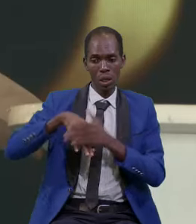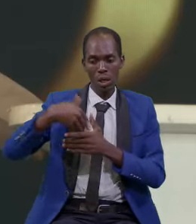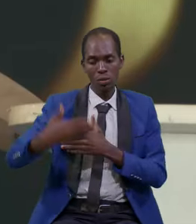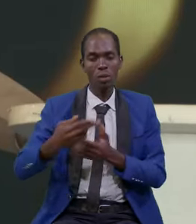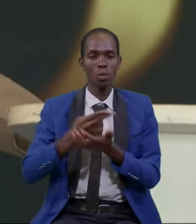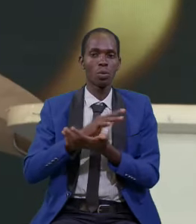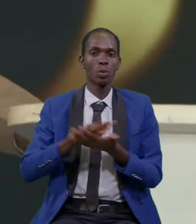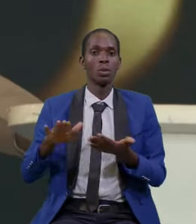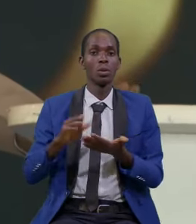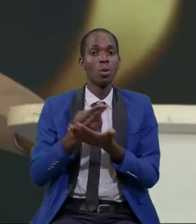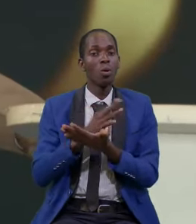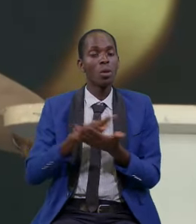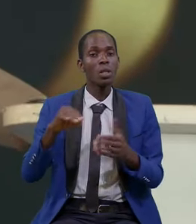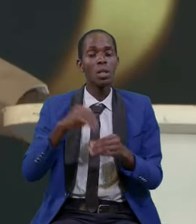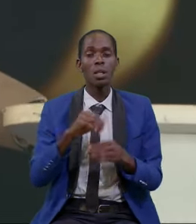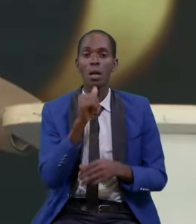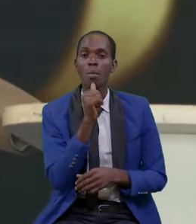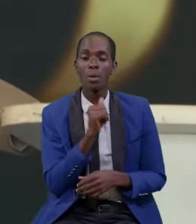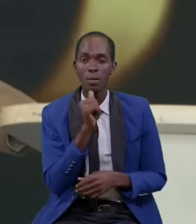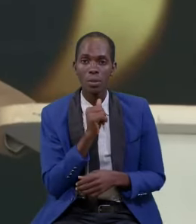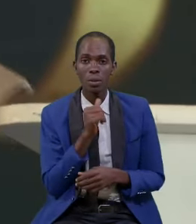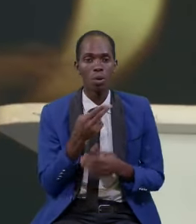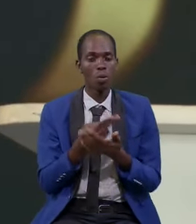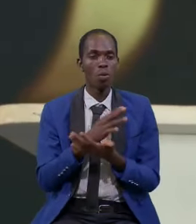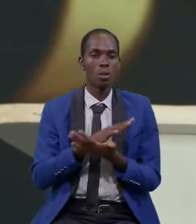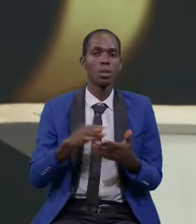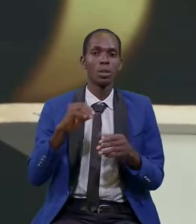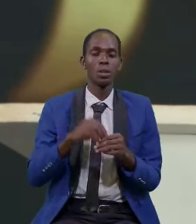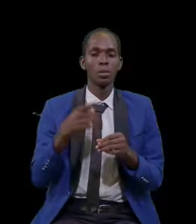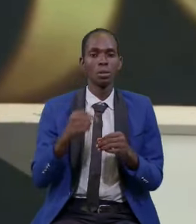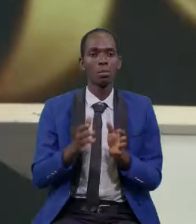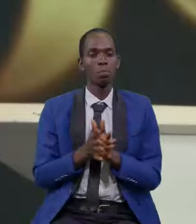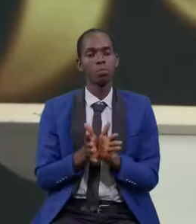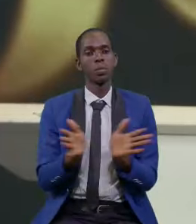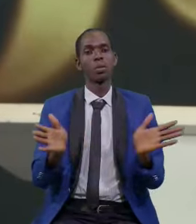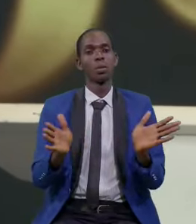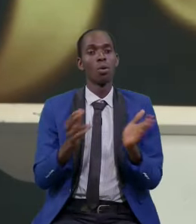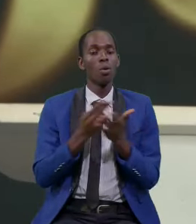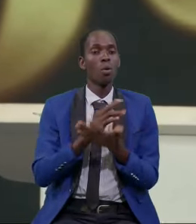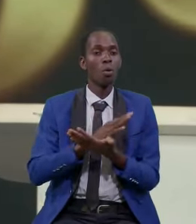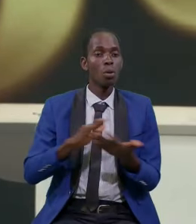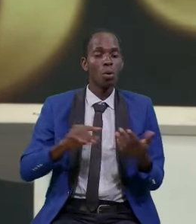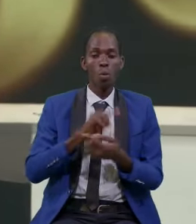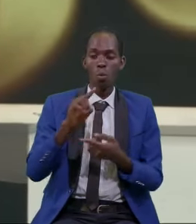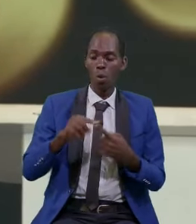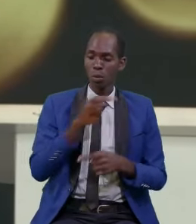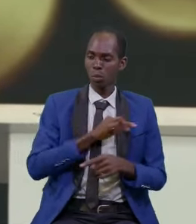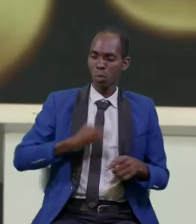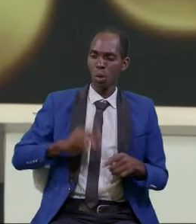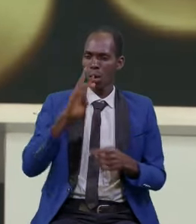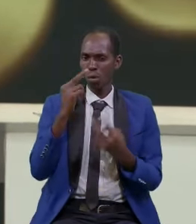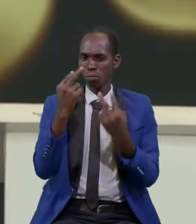in private, holy in the public. Holy when the members are watching,